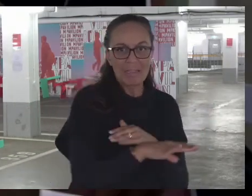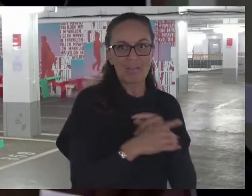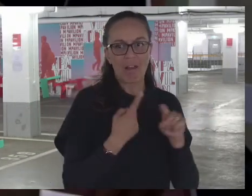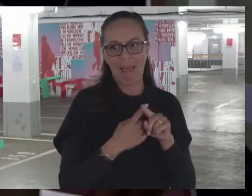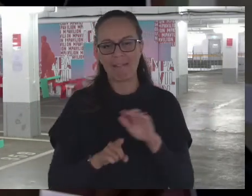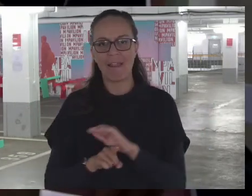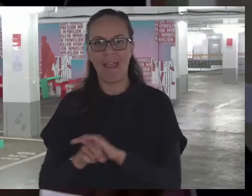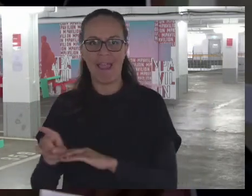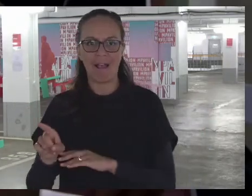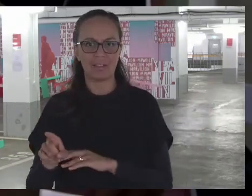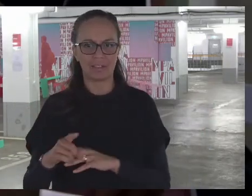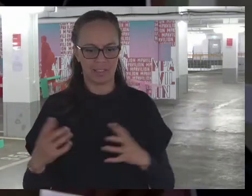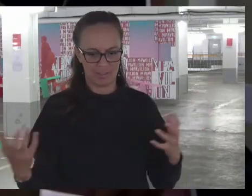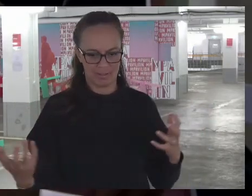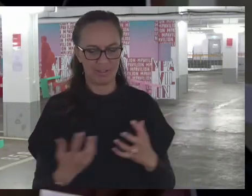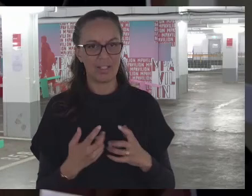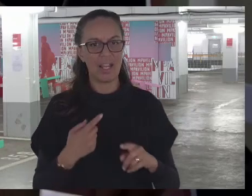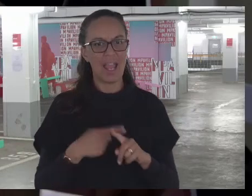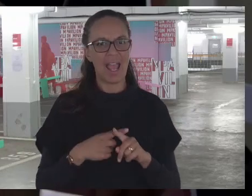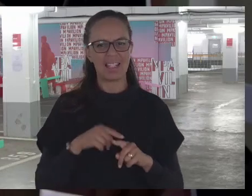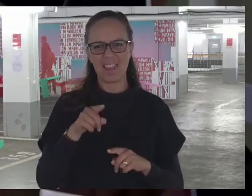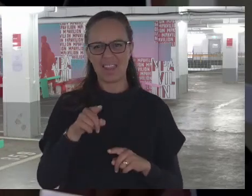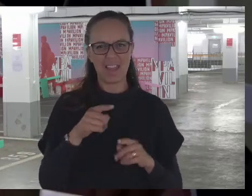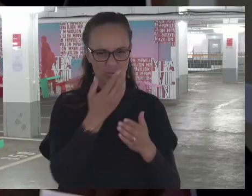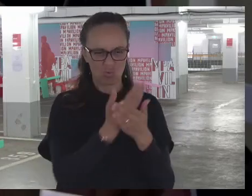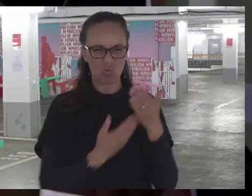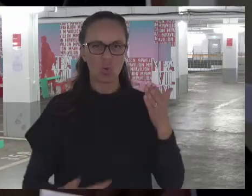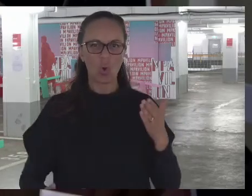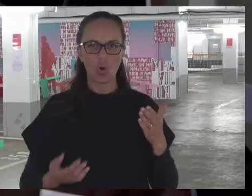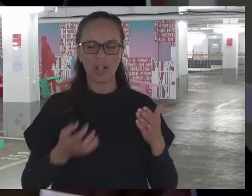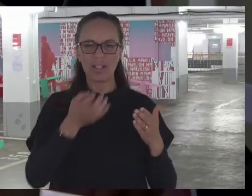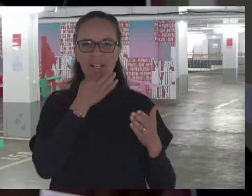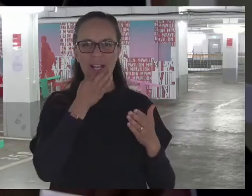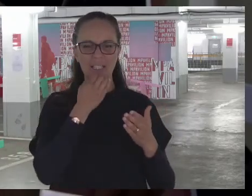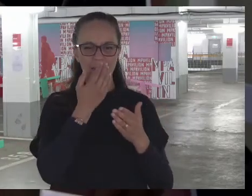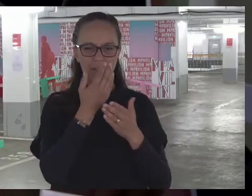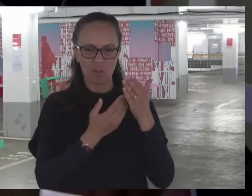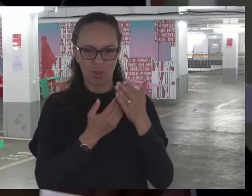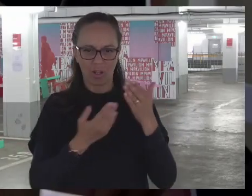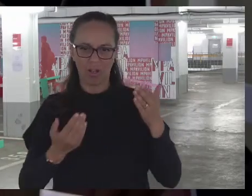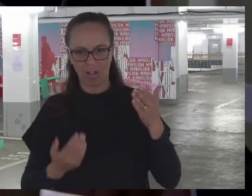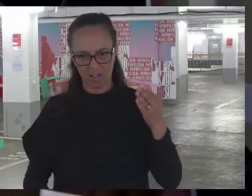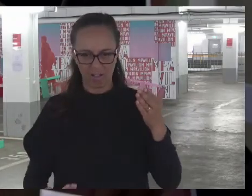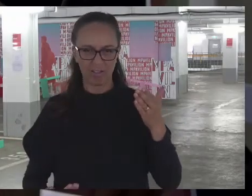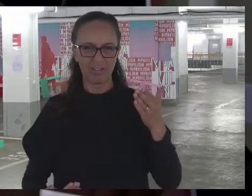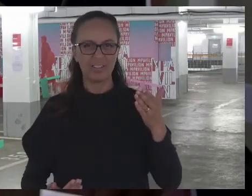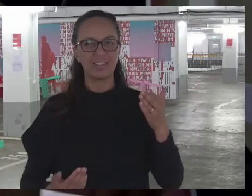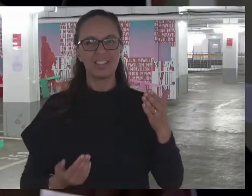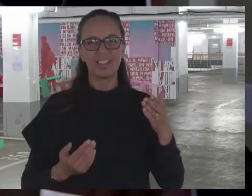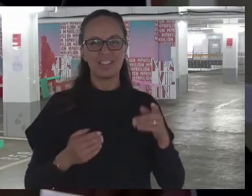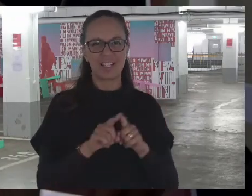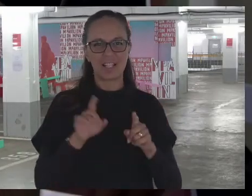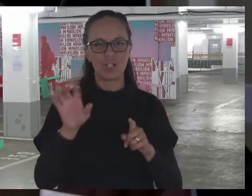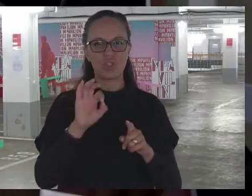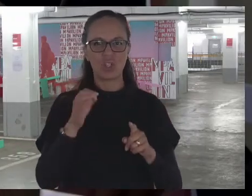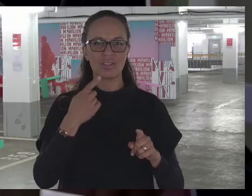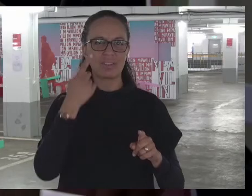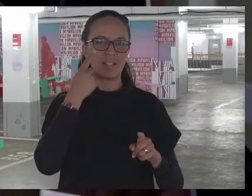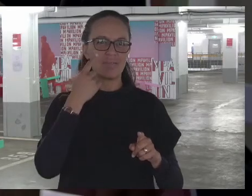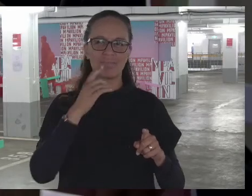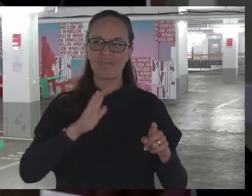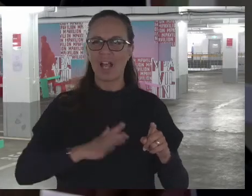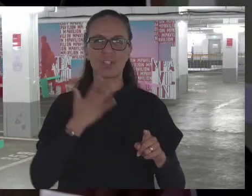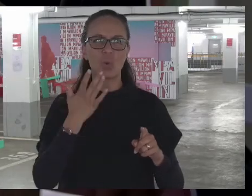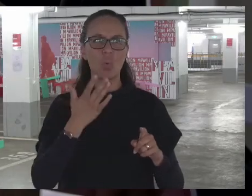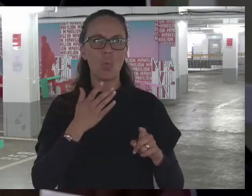also the fracturing of the narrative, because the way that curve works, you know, instead of seeing the images butted up against each other,